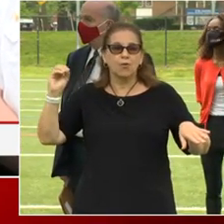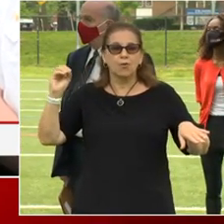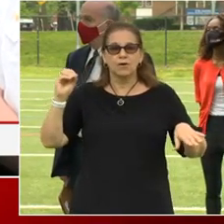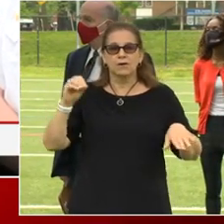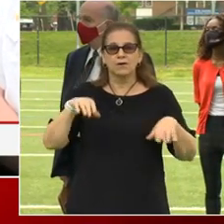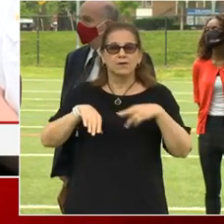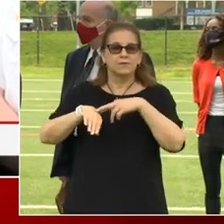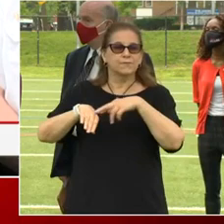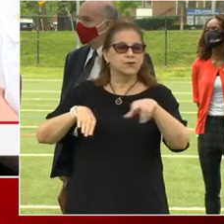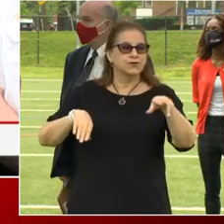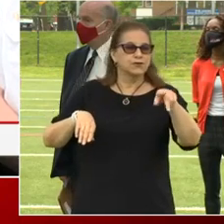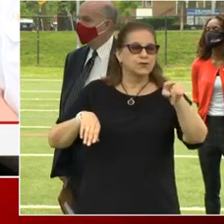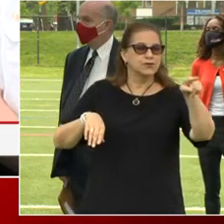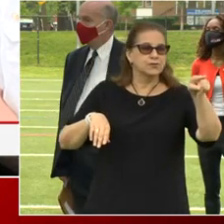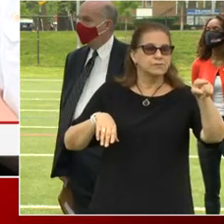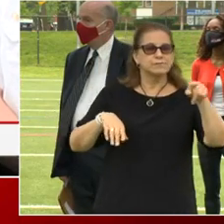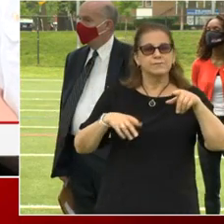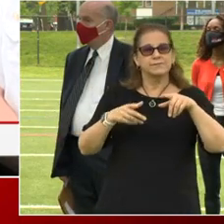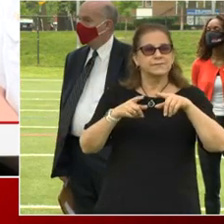where we are now.